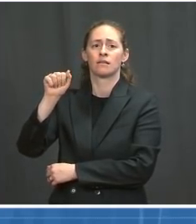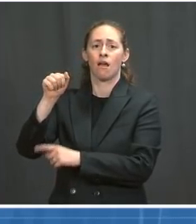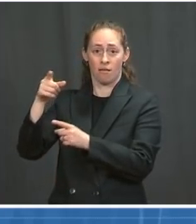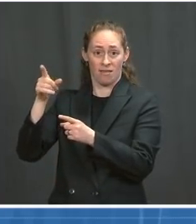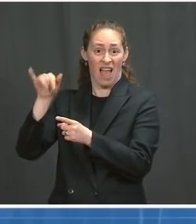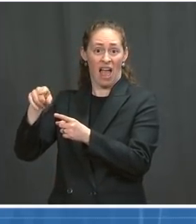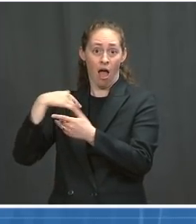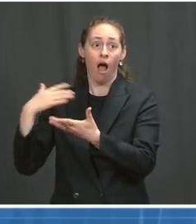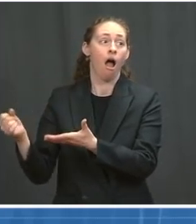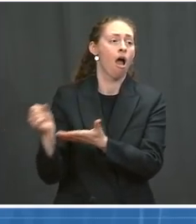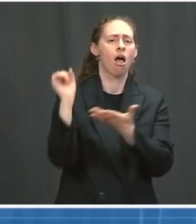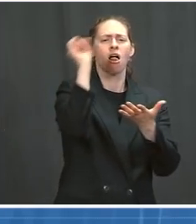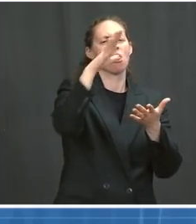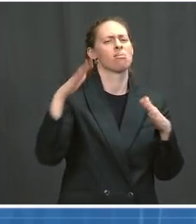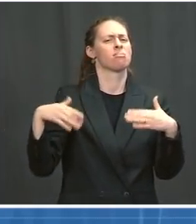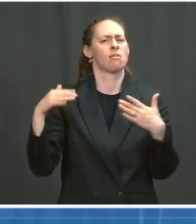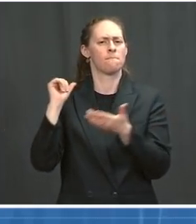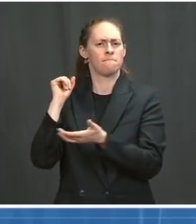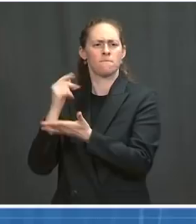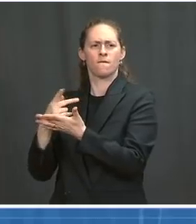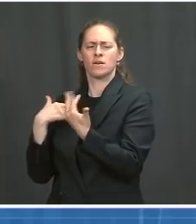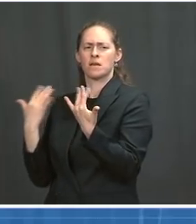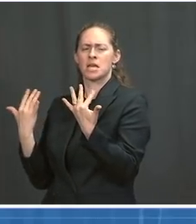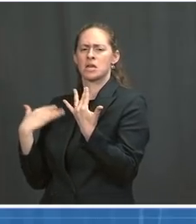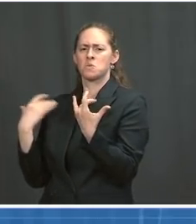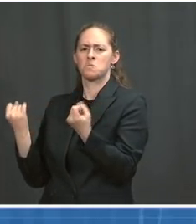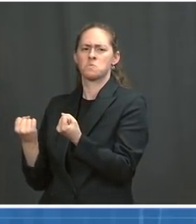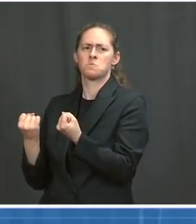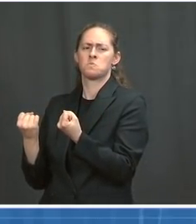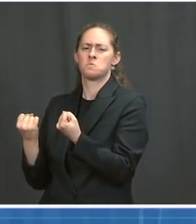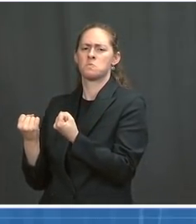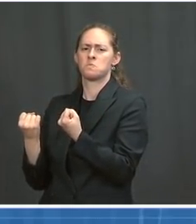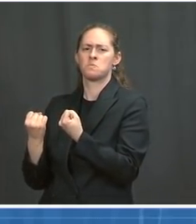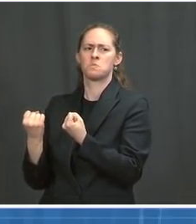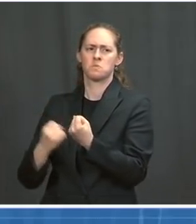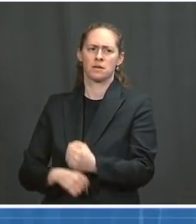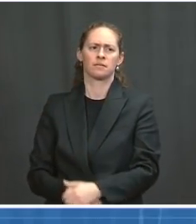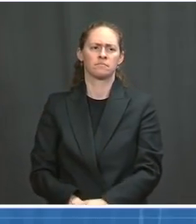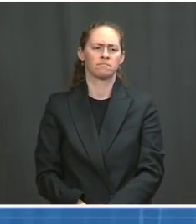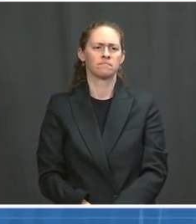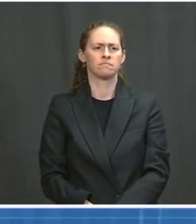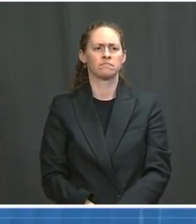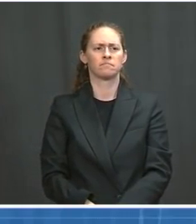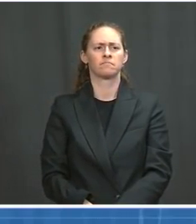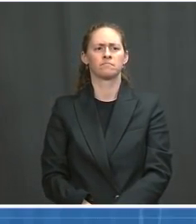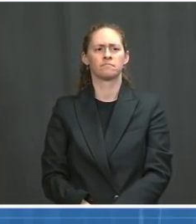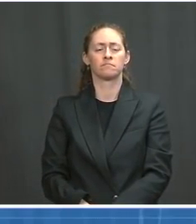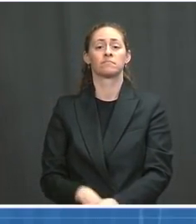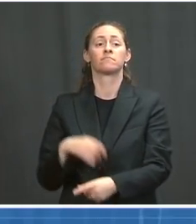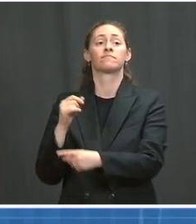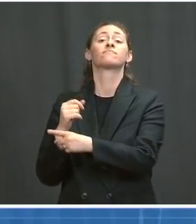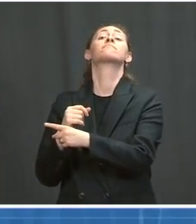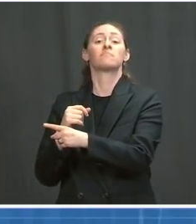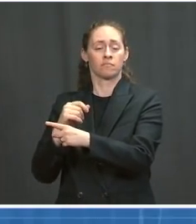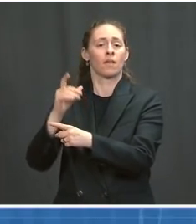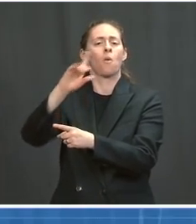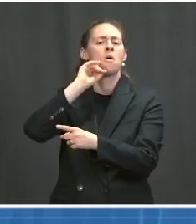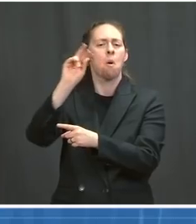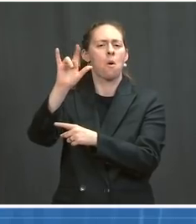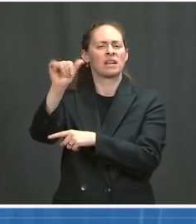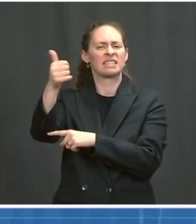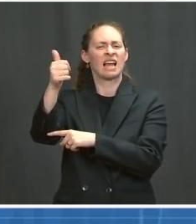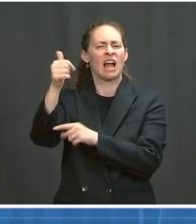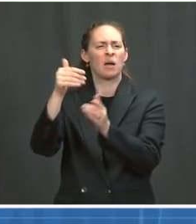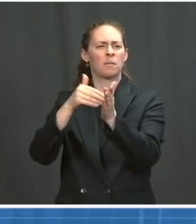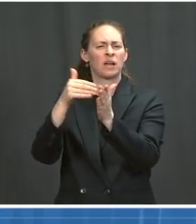approximately 10 million doses that could be released in the coming weeks after FDA concurrence. There's an